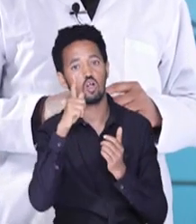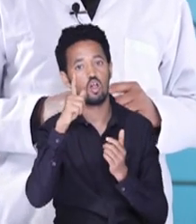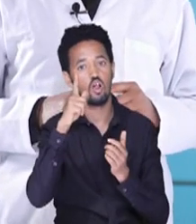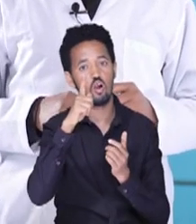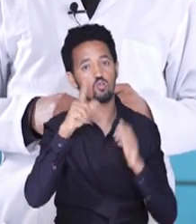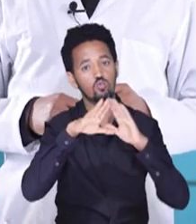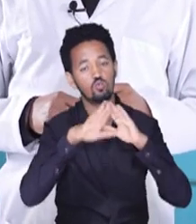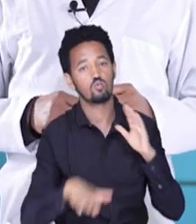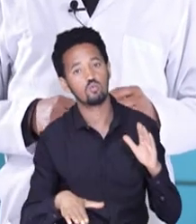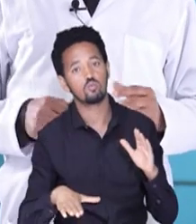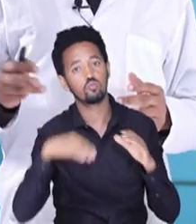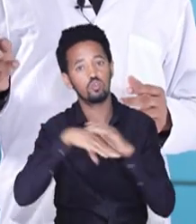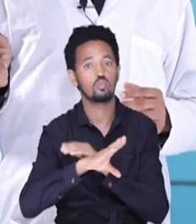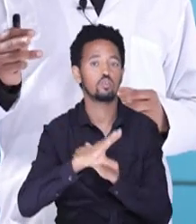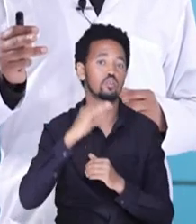China.